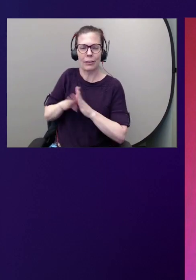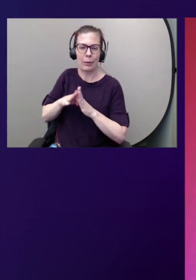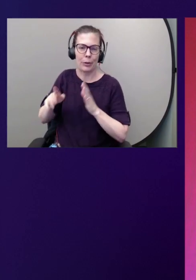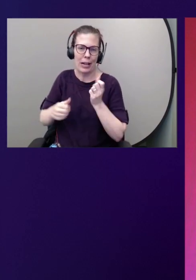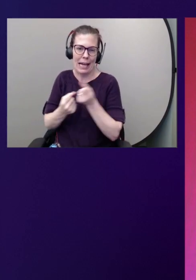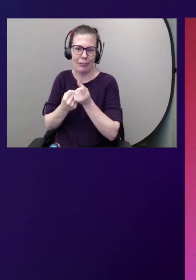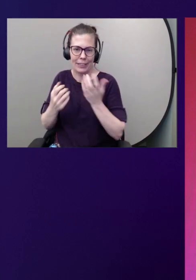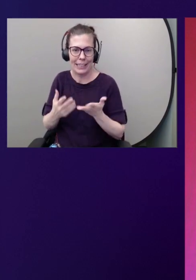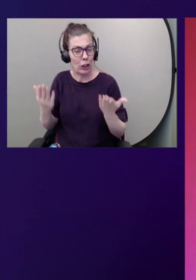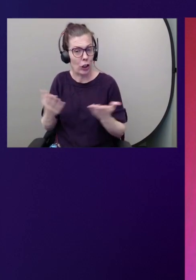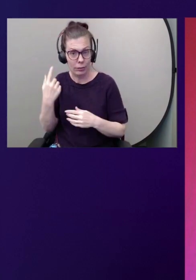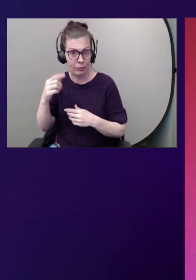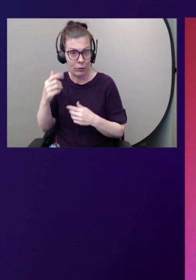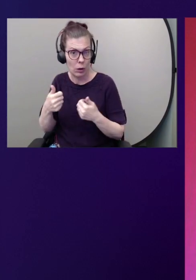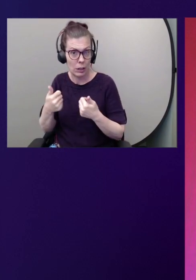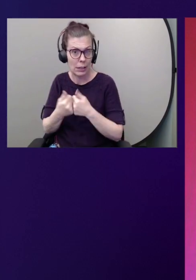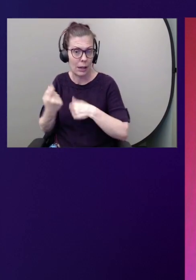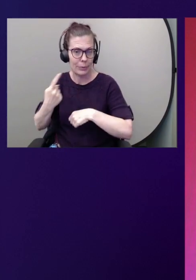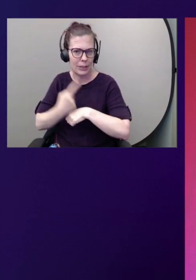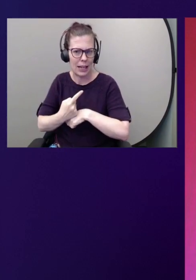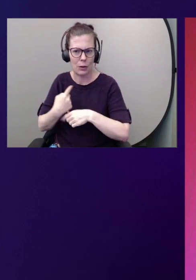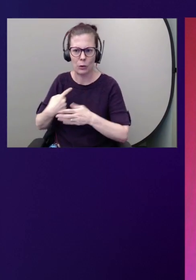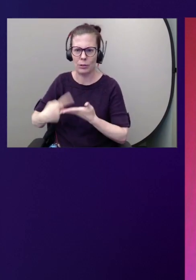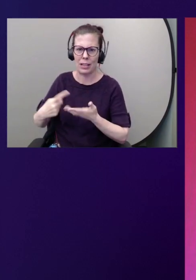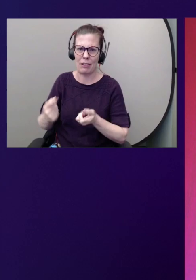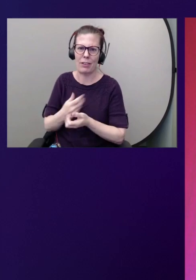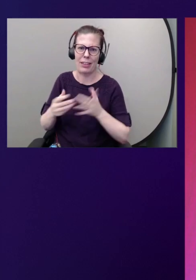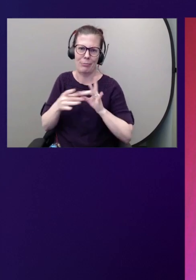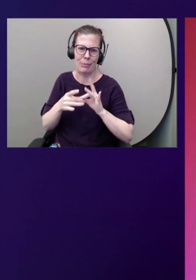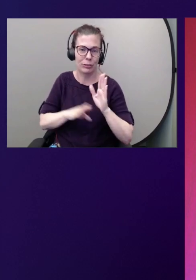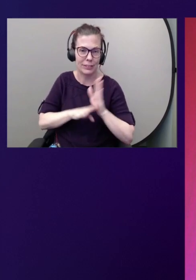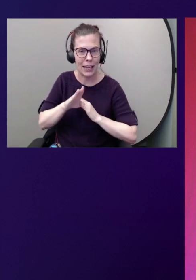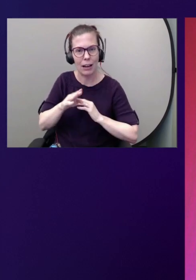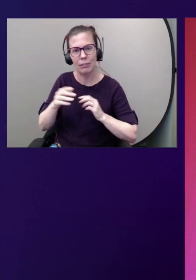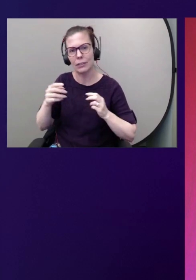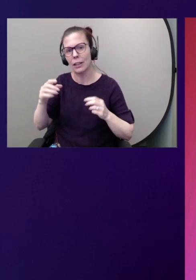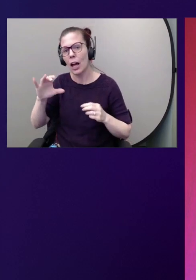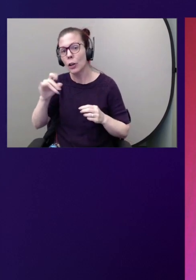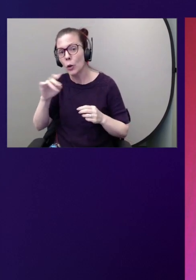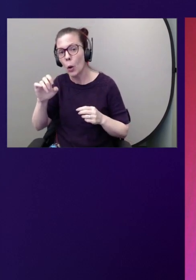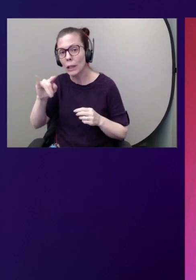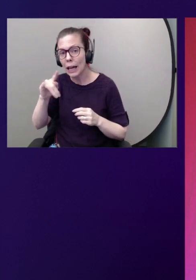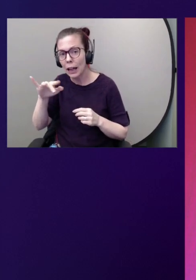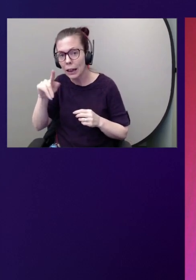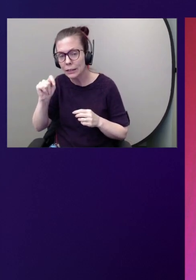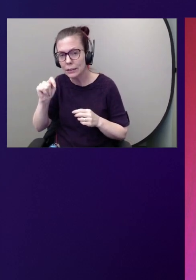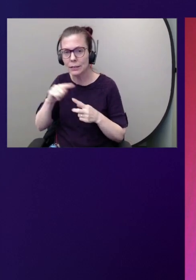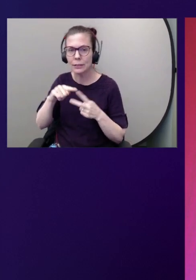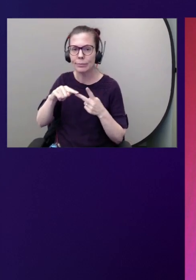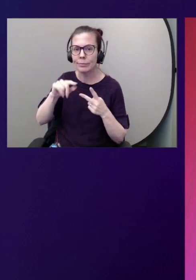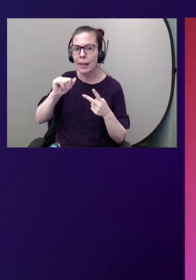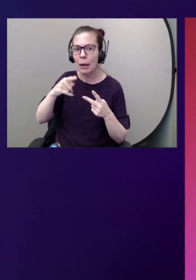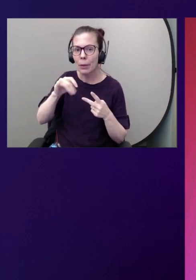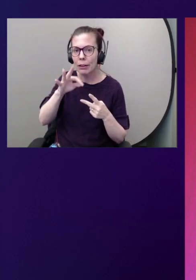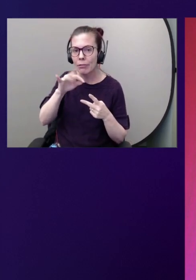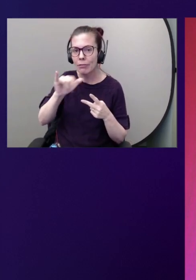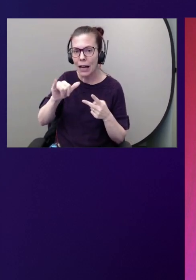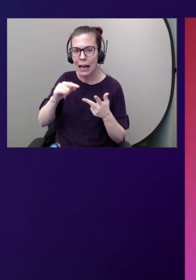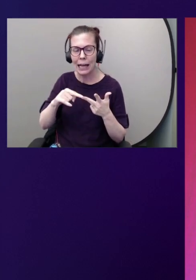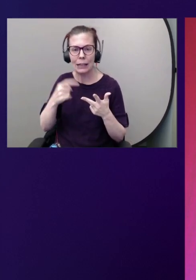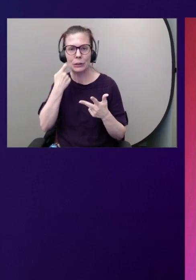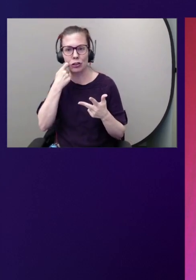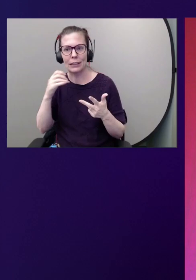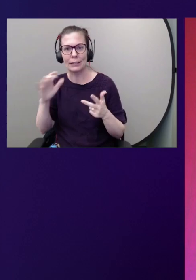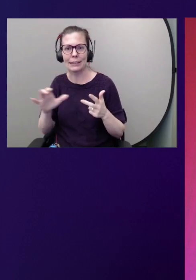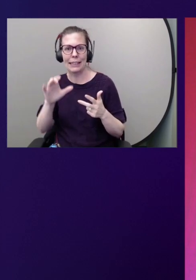Game Day. We've been talking all things dev today. We've been doing CodeCatalyst, Amplify. We just did some CDK work with